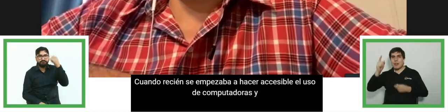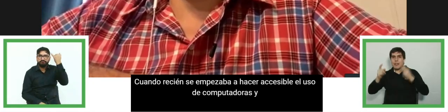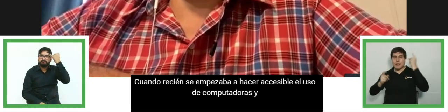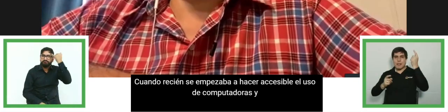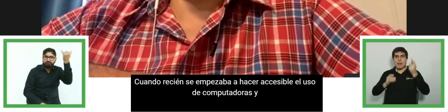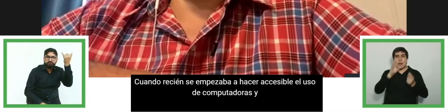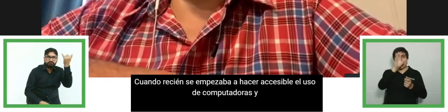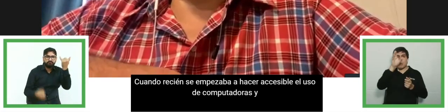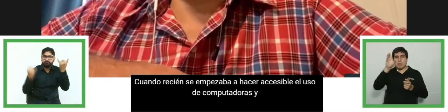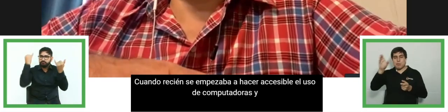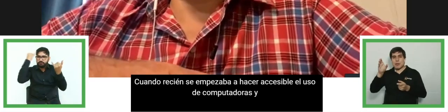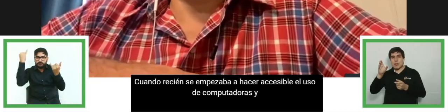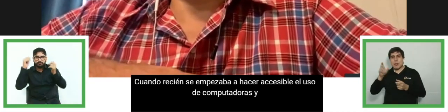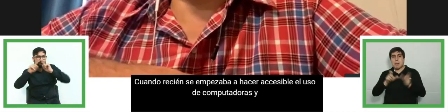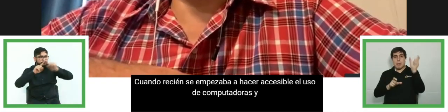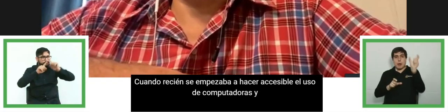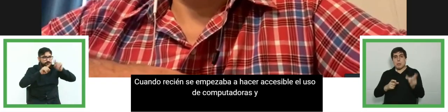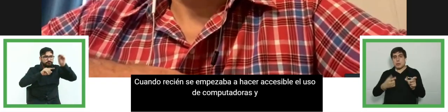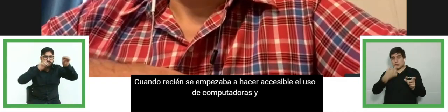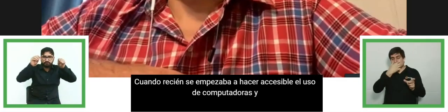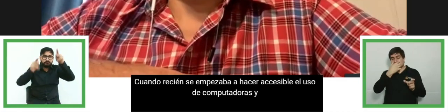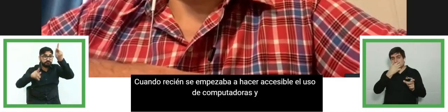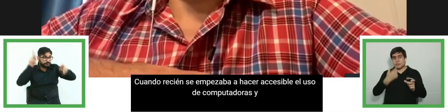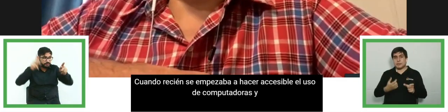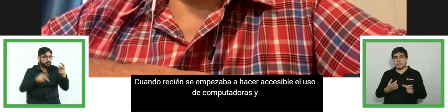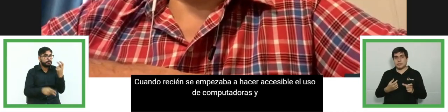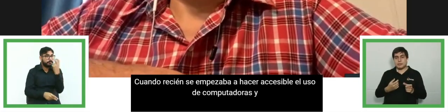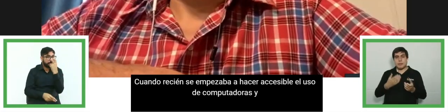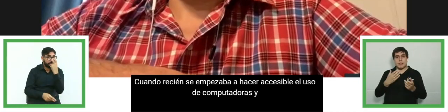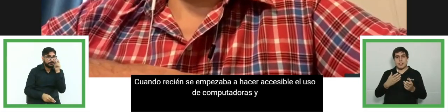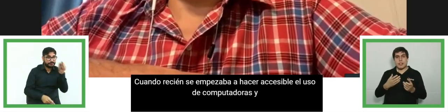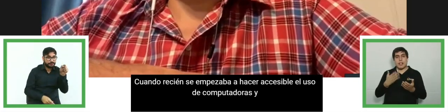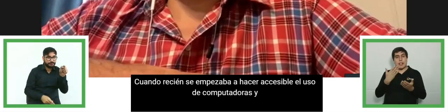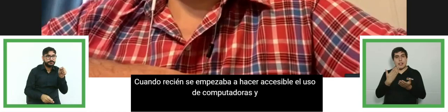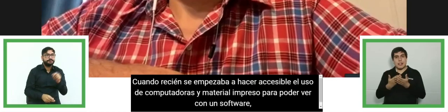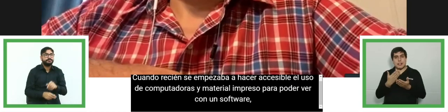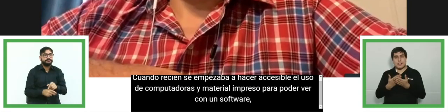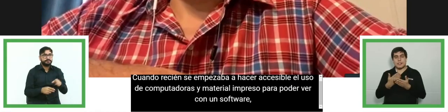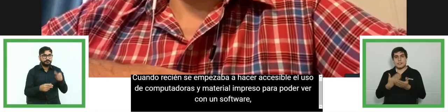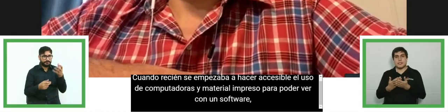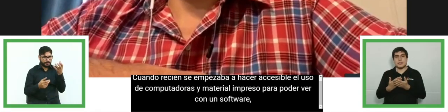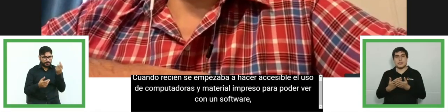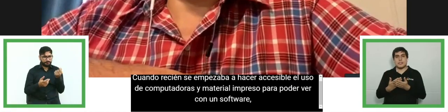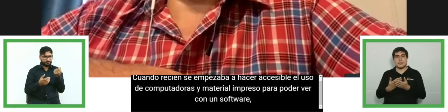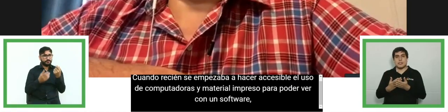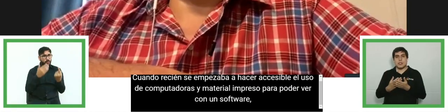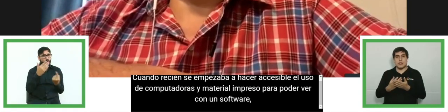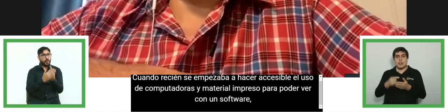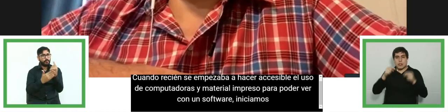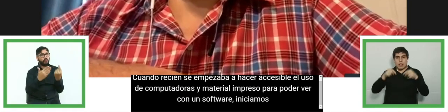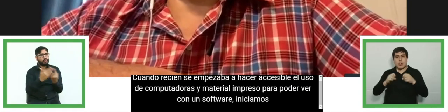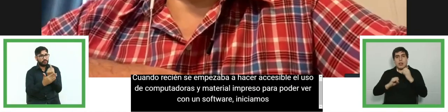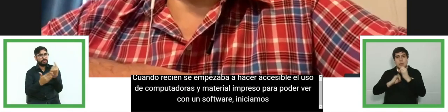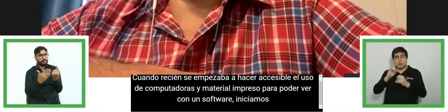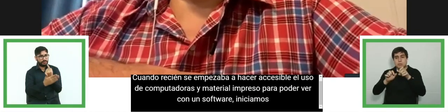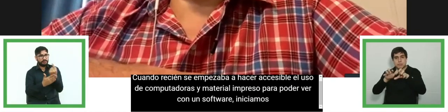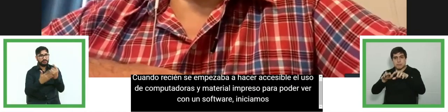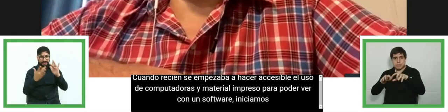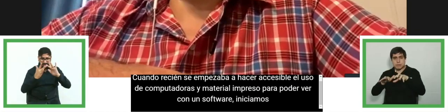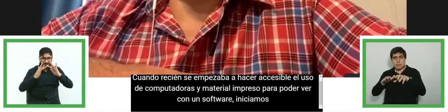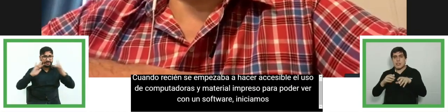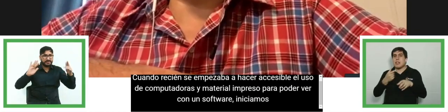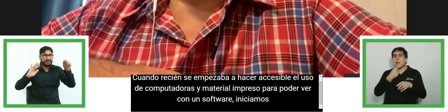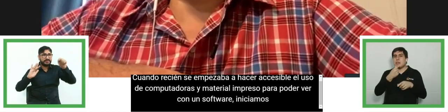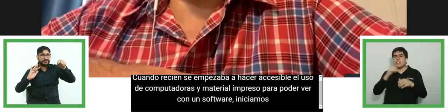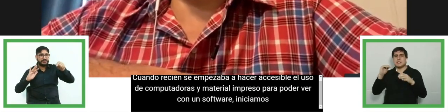digital library with for people with visual disabilities, because this digitalization can give us fast access